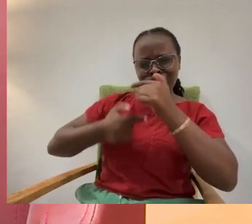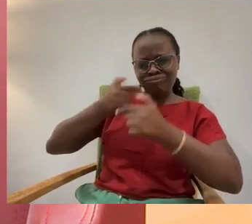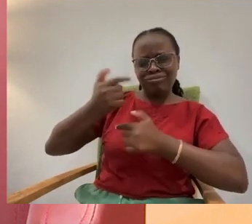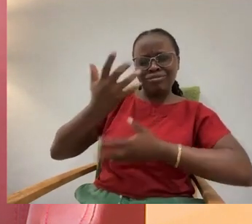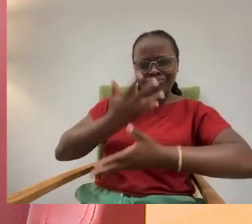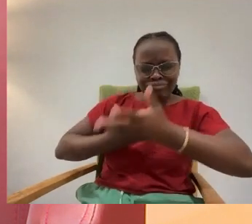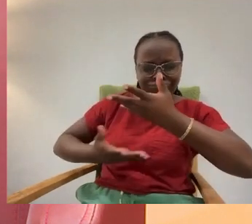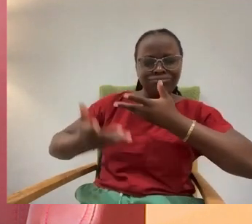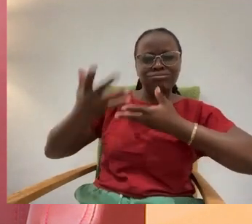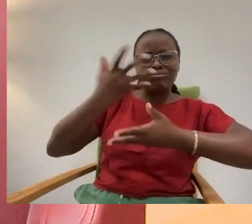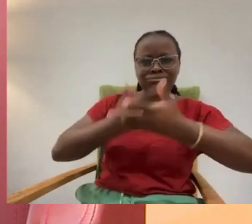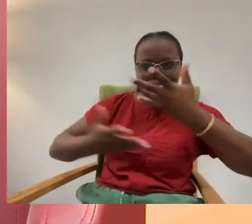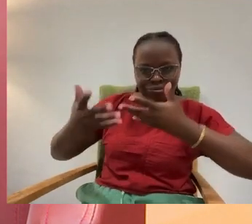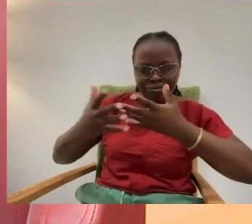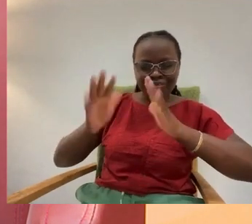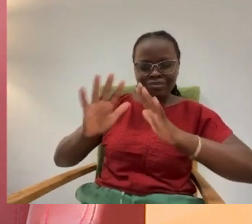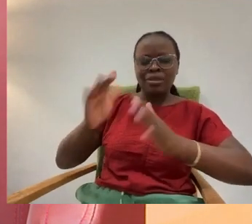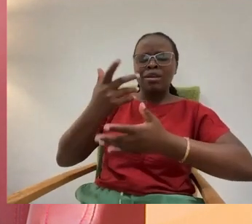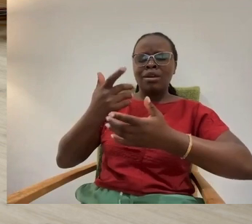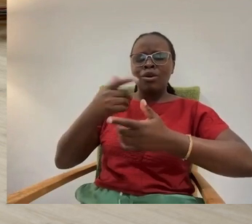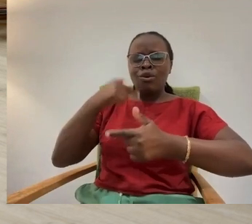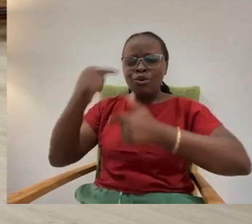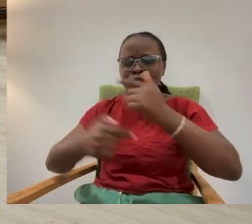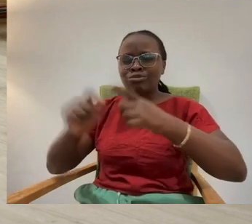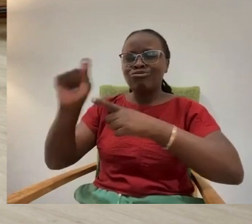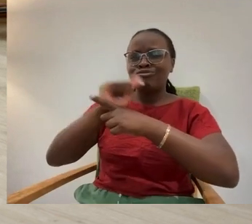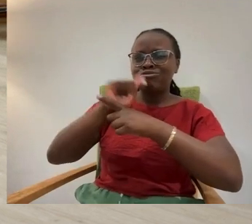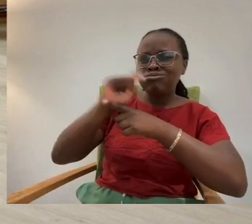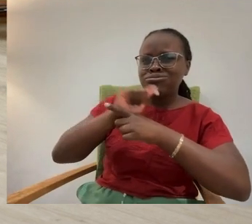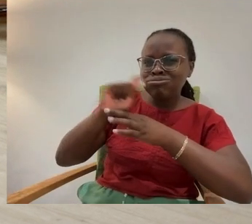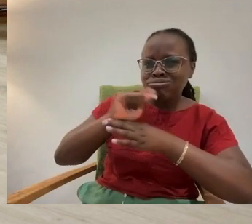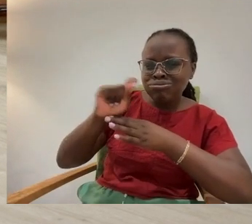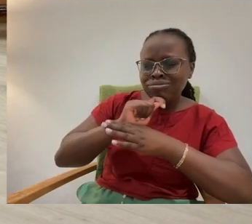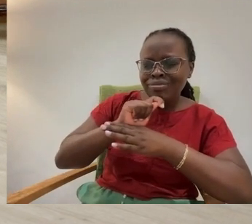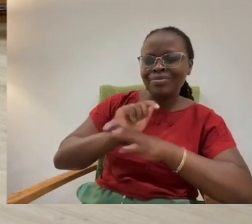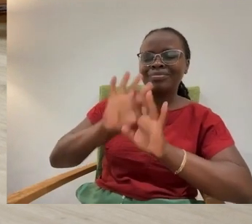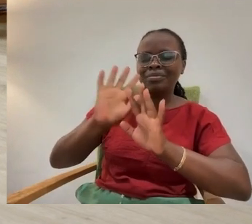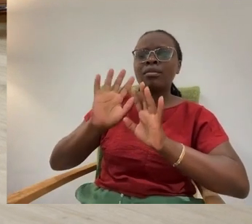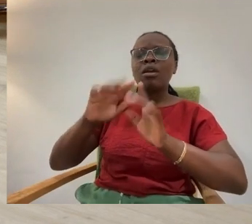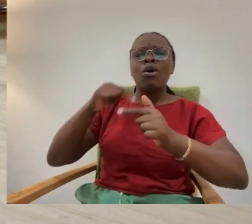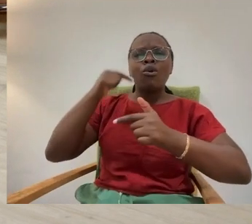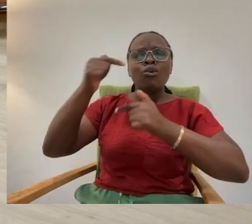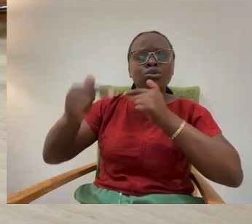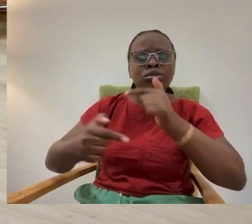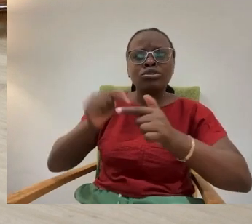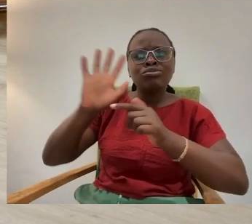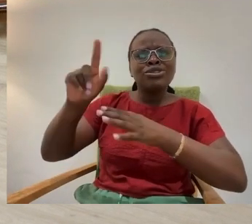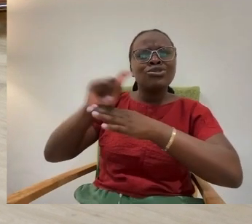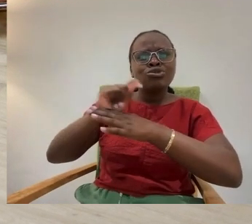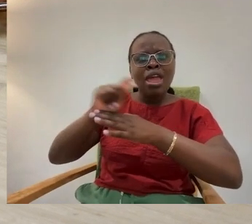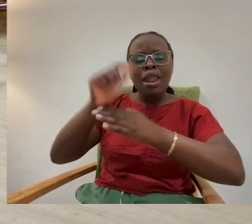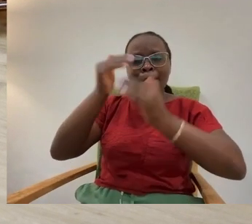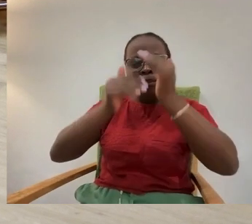continuously training the teachers, even on their professional development increase, will be able to help